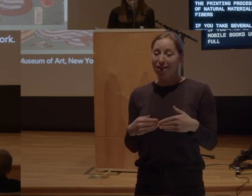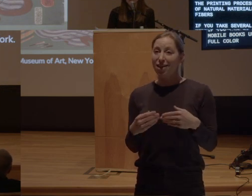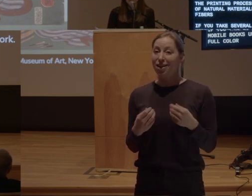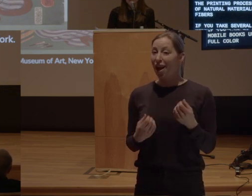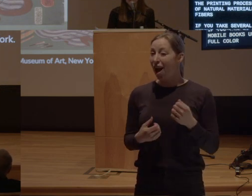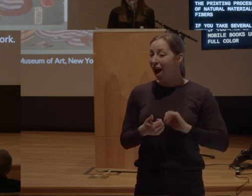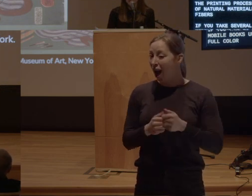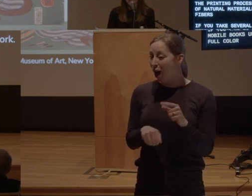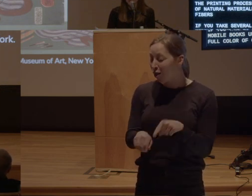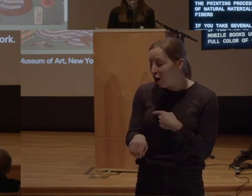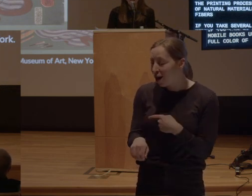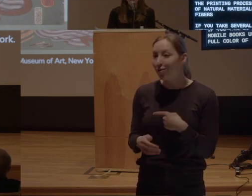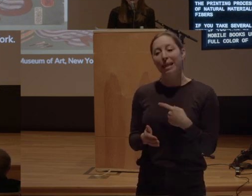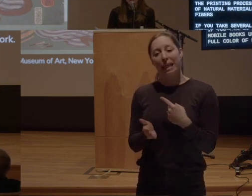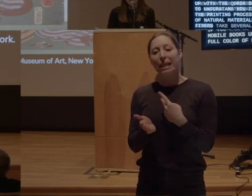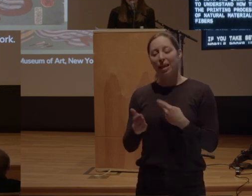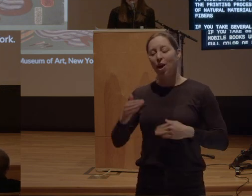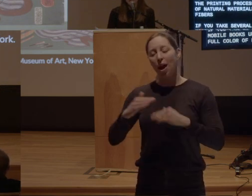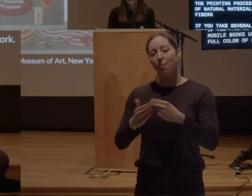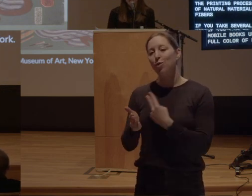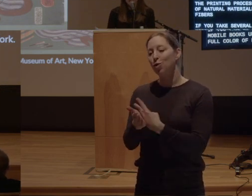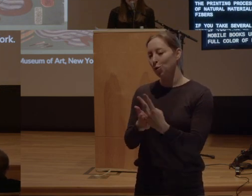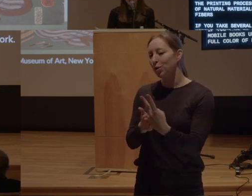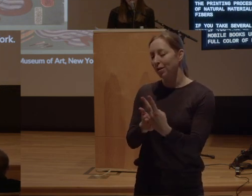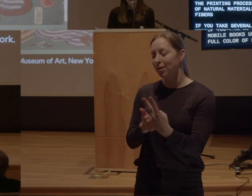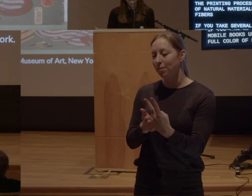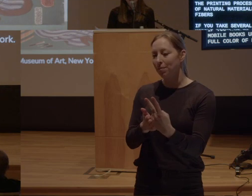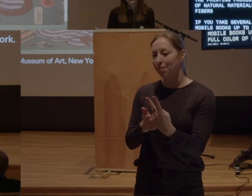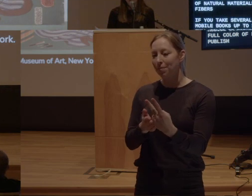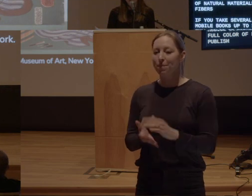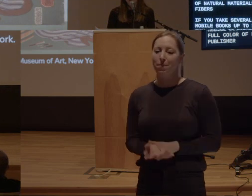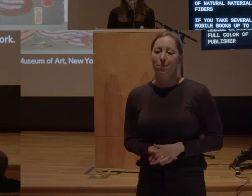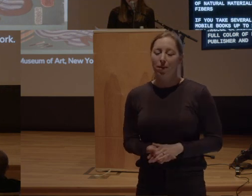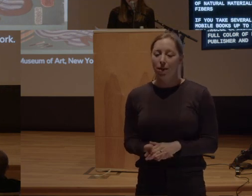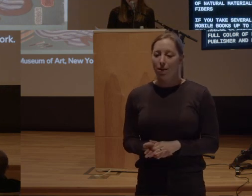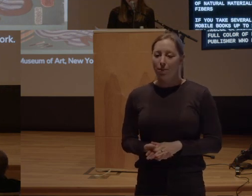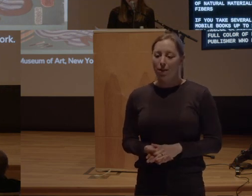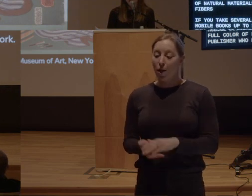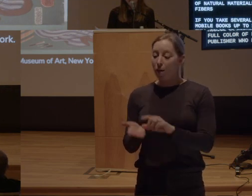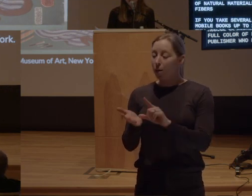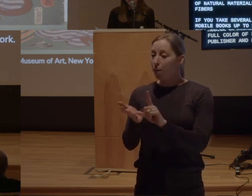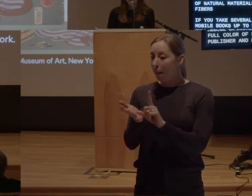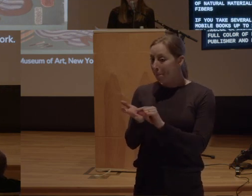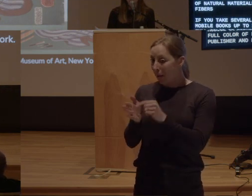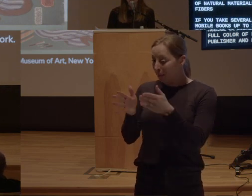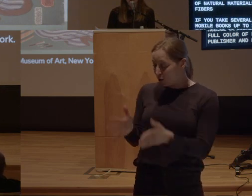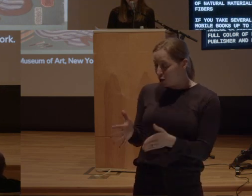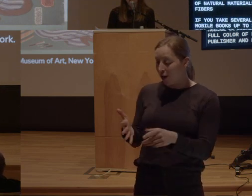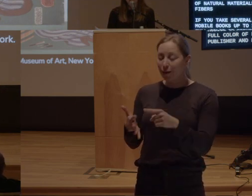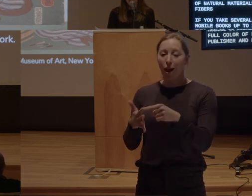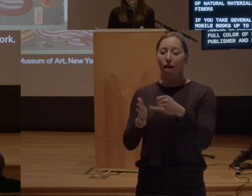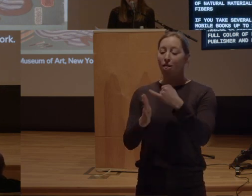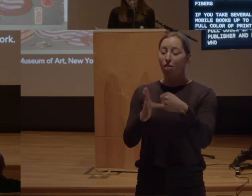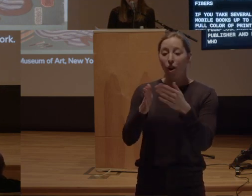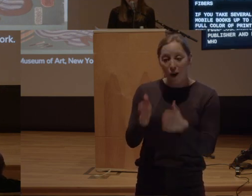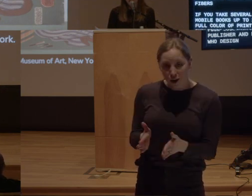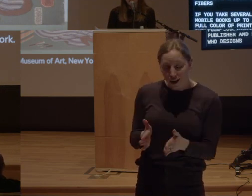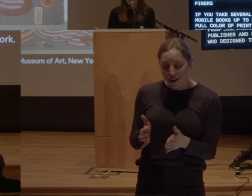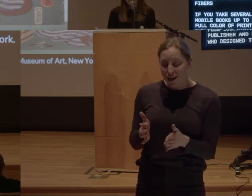ukiyo-e print. The collaboration of the publisher who managed the print process, the artist who designed the